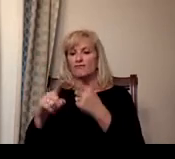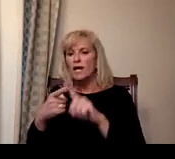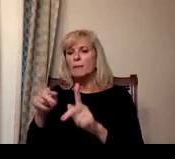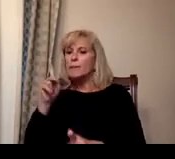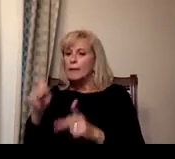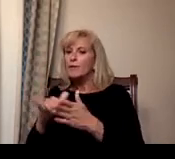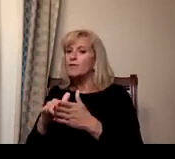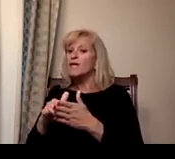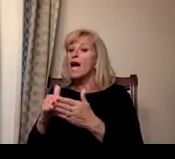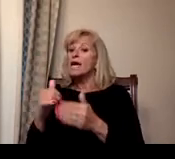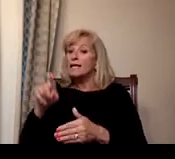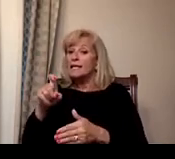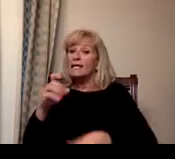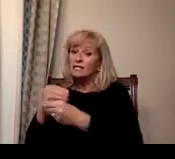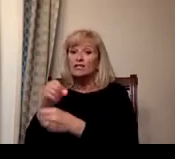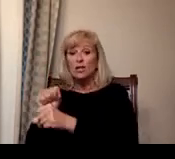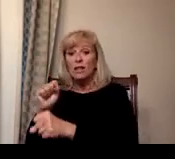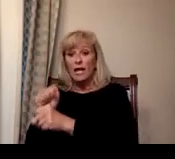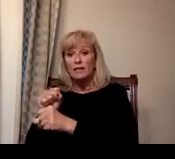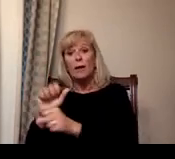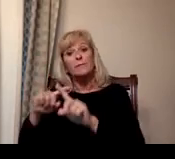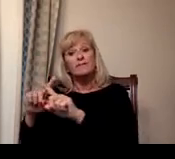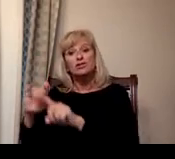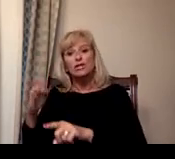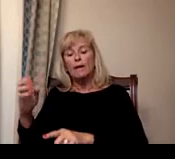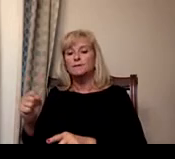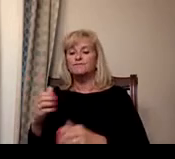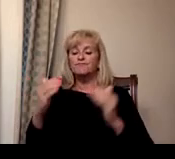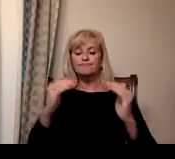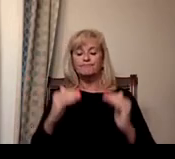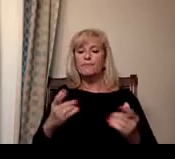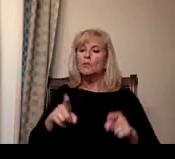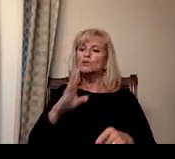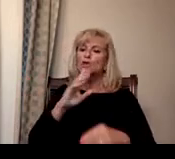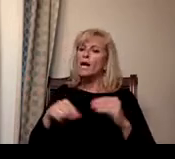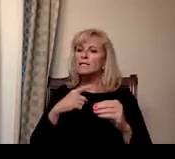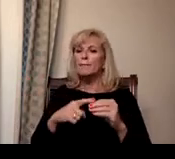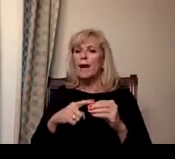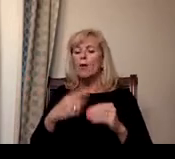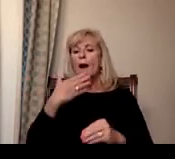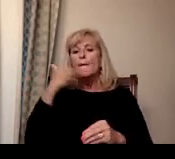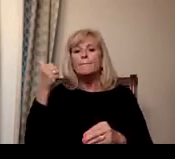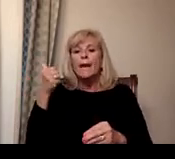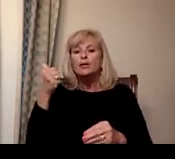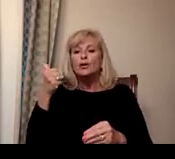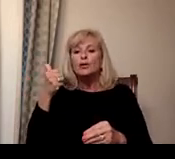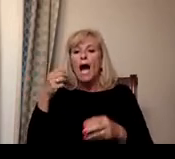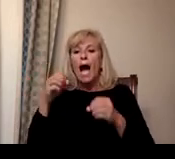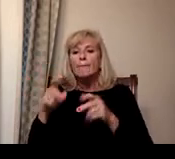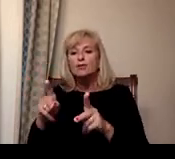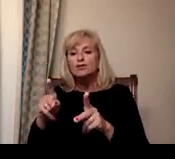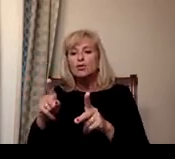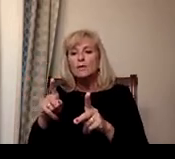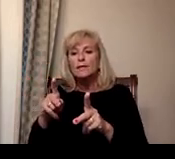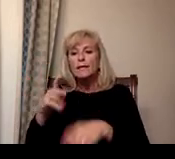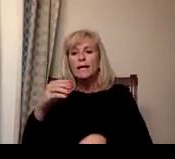in an additional income. So when you're talking about offering someone a better side, opportunity, you